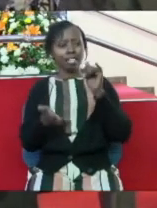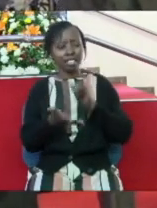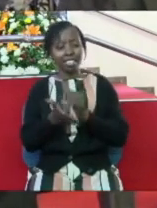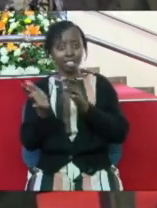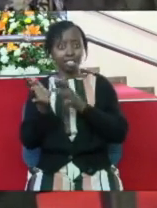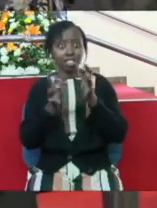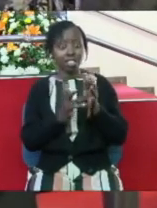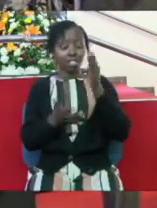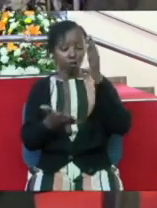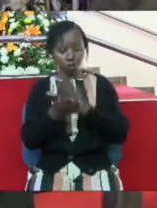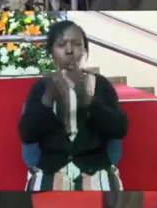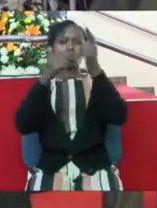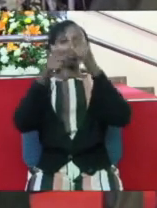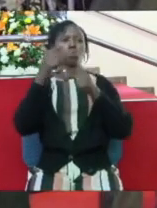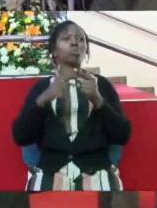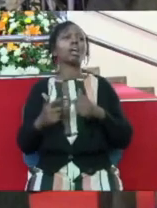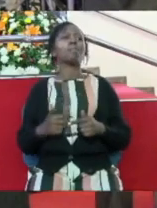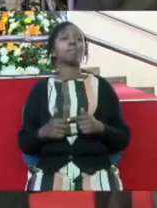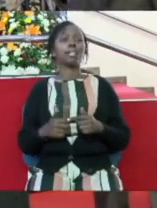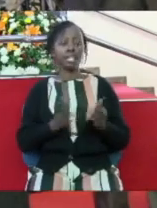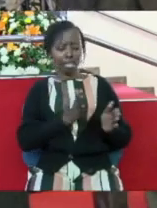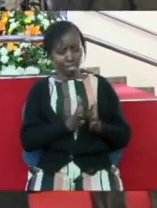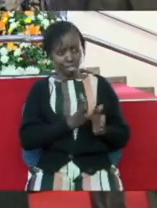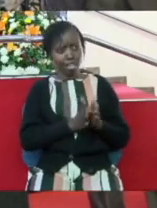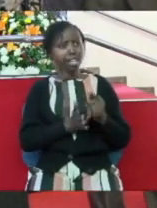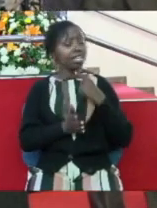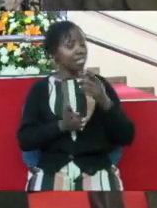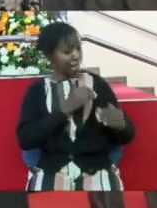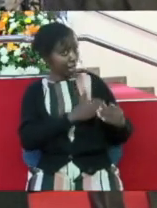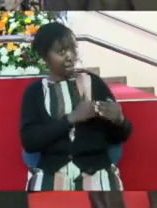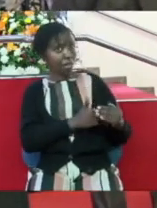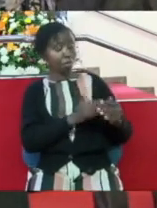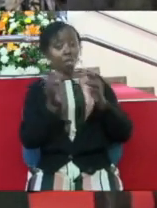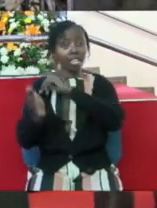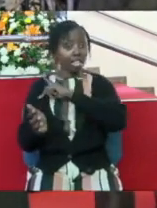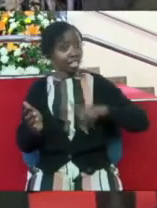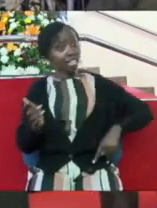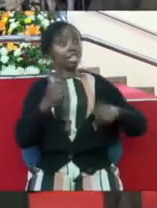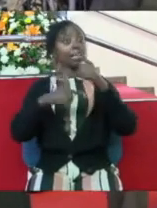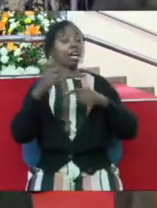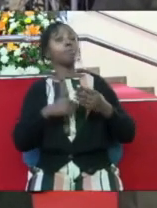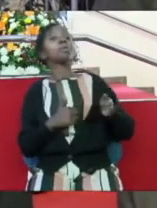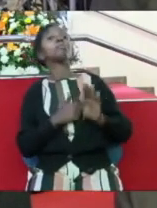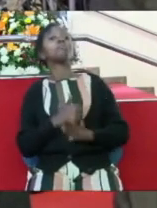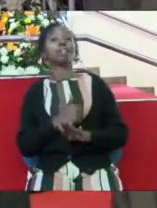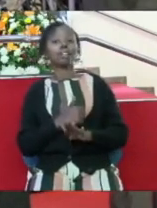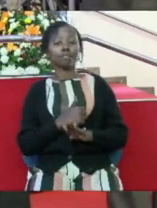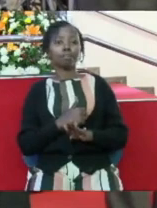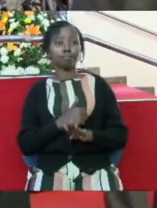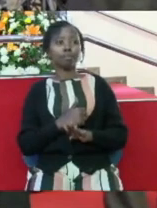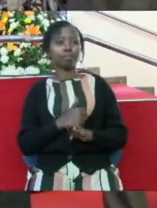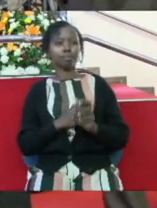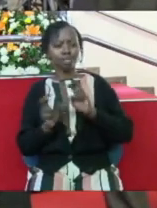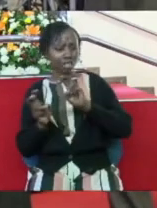Jesus is coming back. Ya kwamba huyu Yesu anarejea hivi karibuni. Tell your neighbor the king is coming back again. Mfalme anarejea tena. Geukia